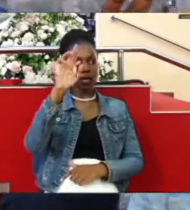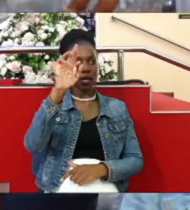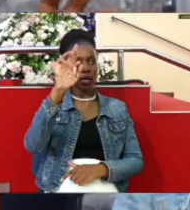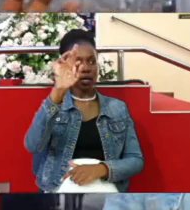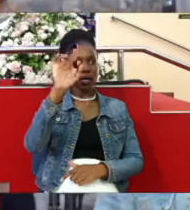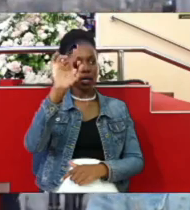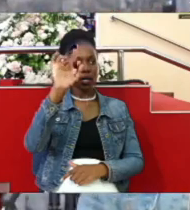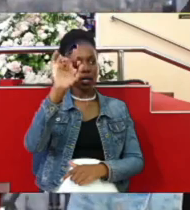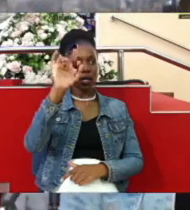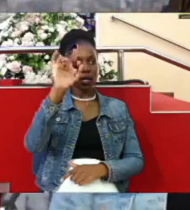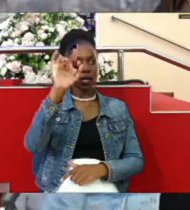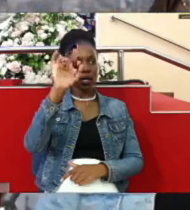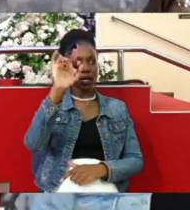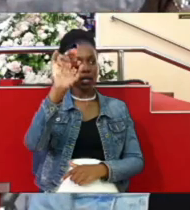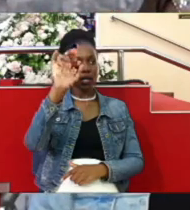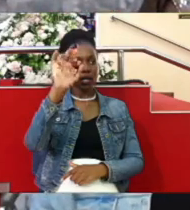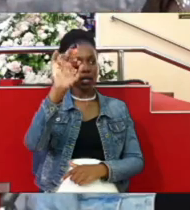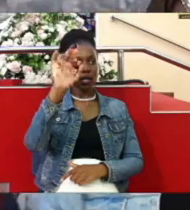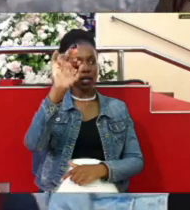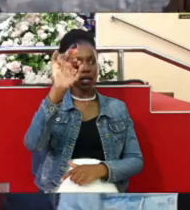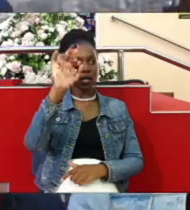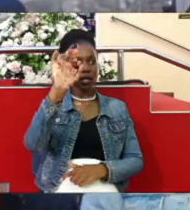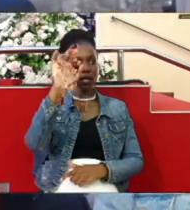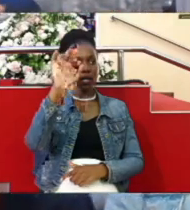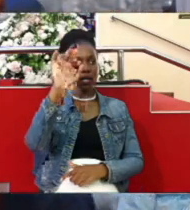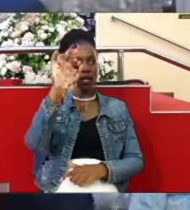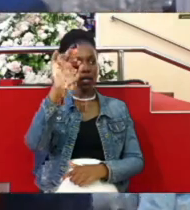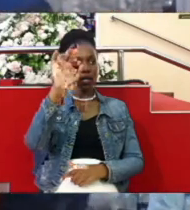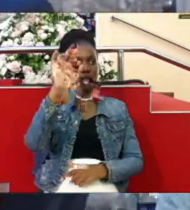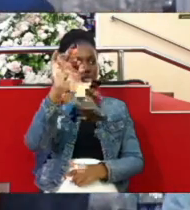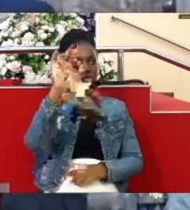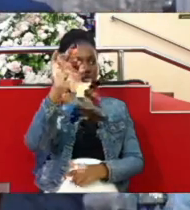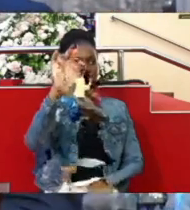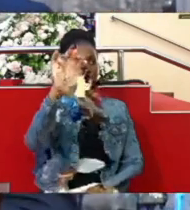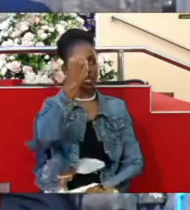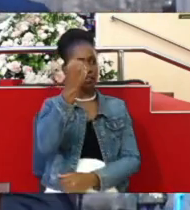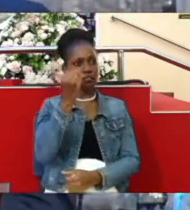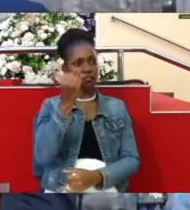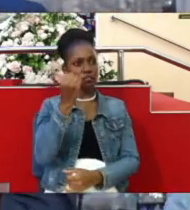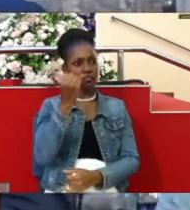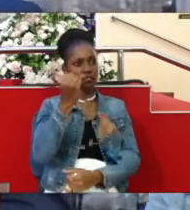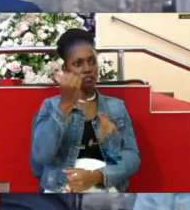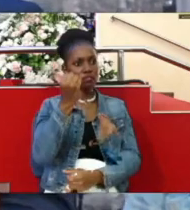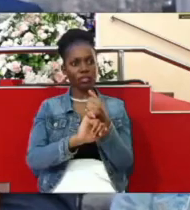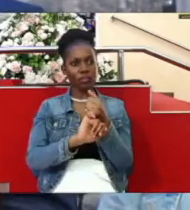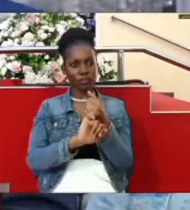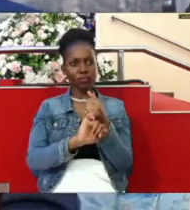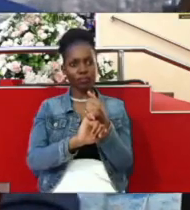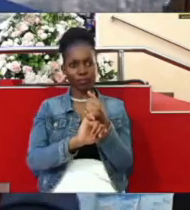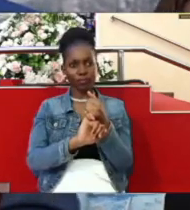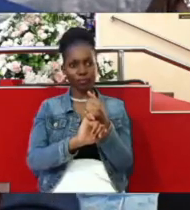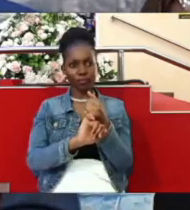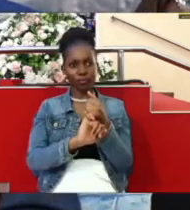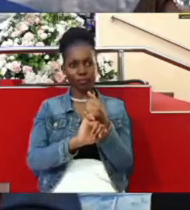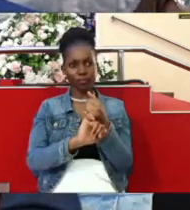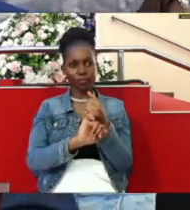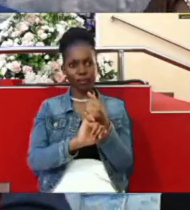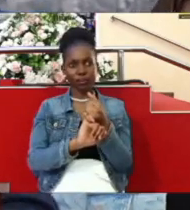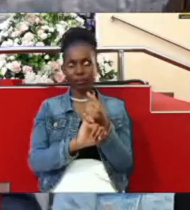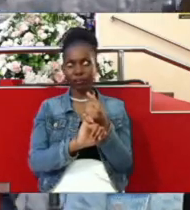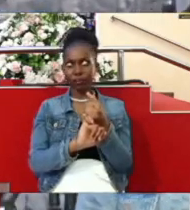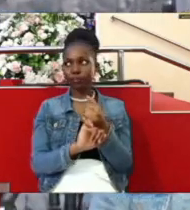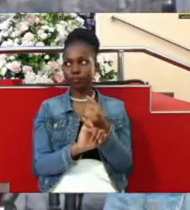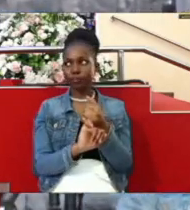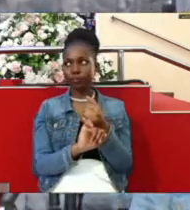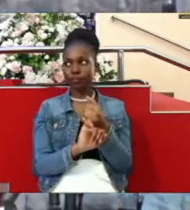waume watano. Very different husbands. Waume tofauti. And the current one that she was having, na yule hata alikuwa na